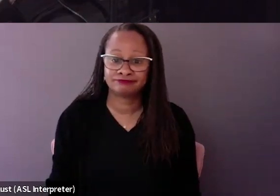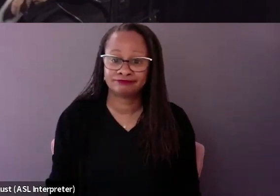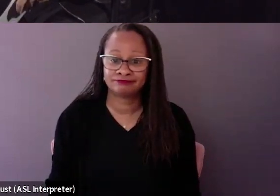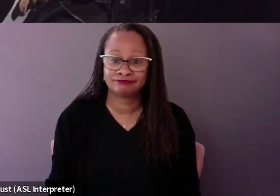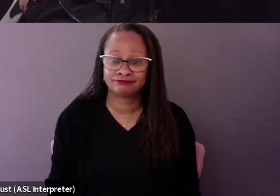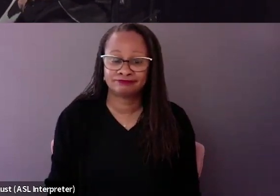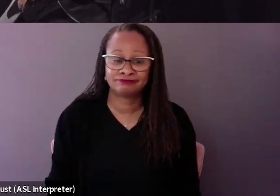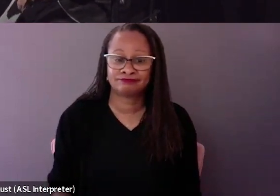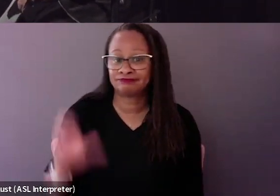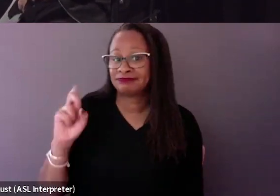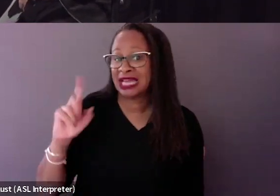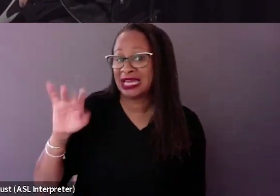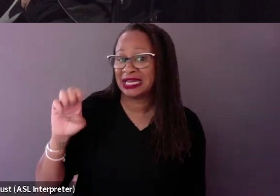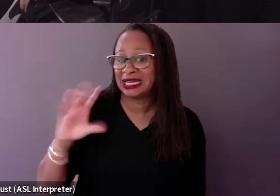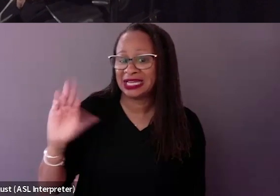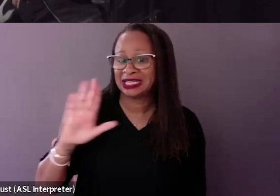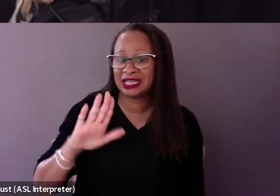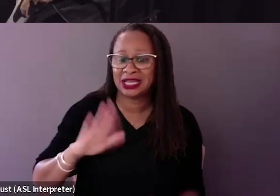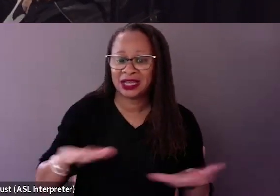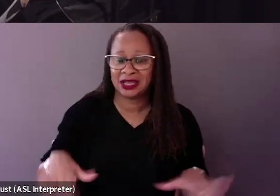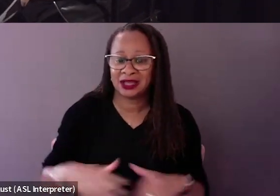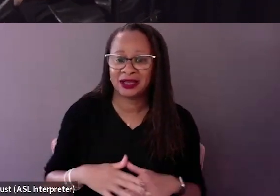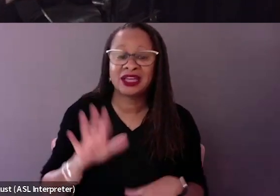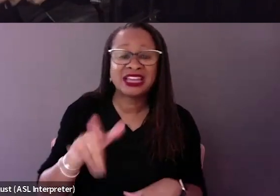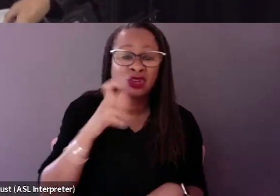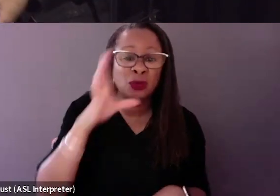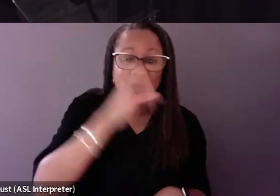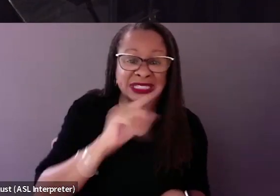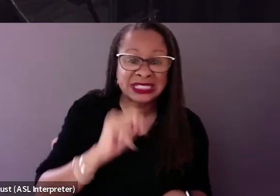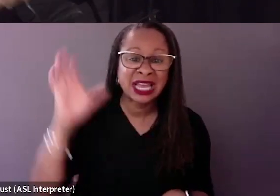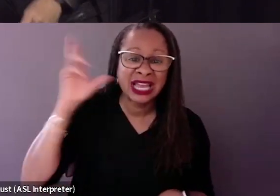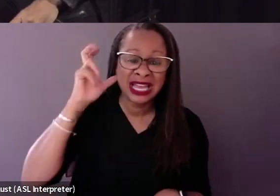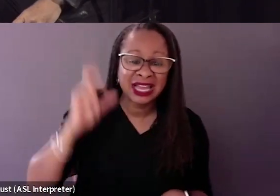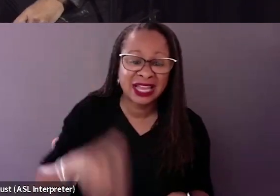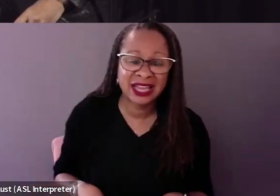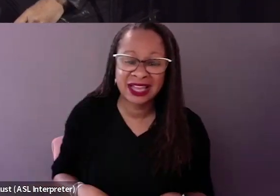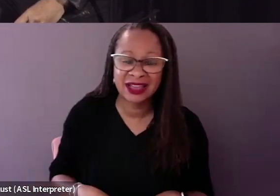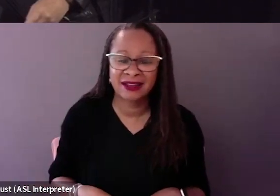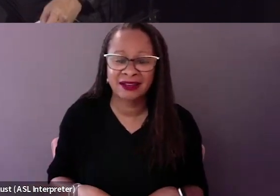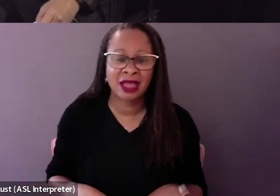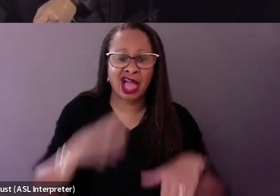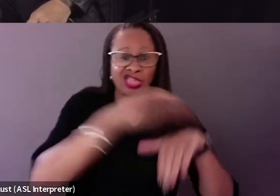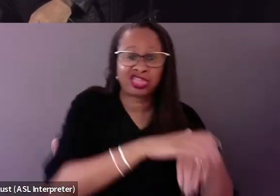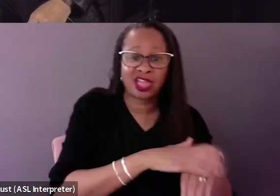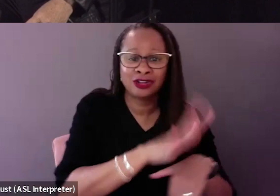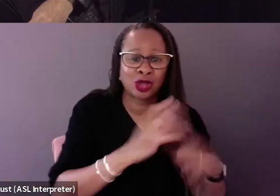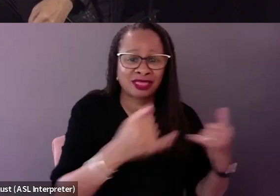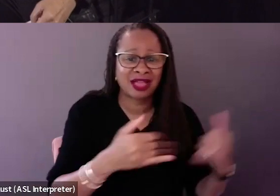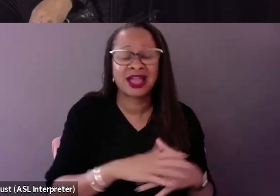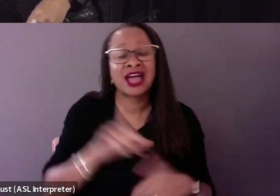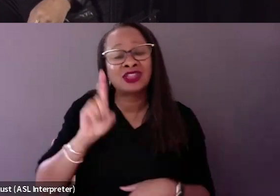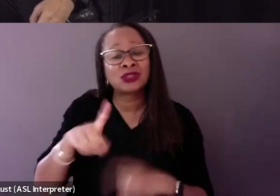Whether any of his childhood stories. Sorry, if you hadn't. I'm sorry, I'm Yeah, jumping on your line. Yes, the question